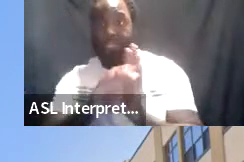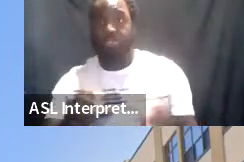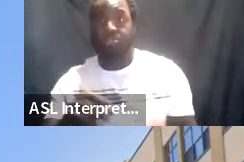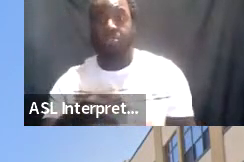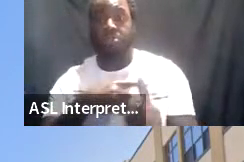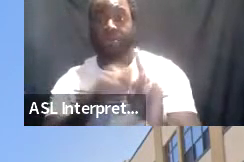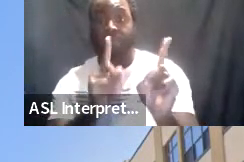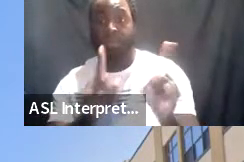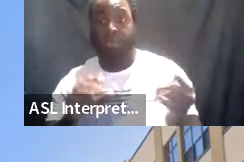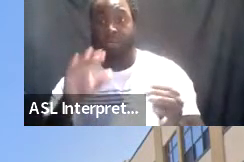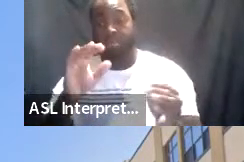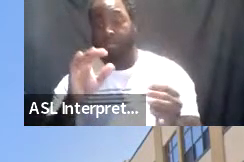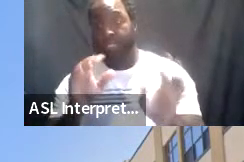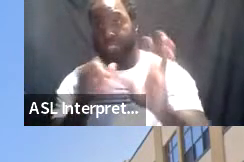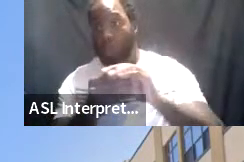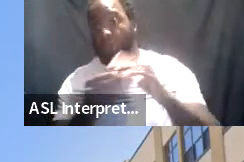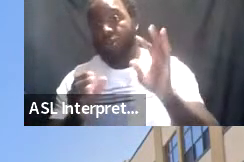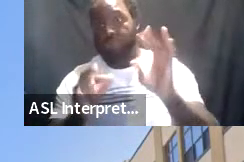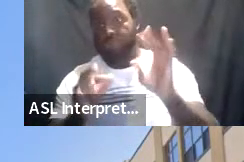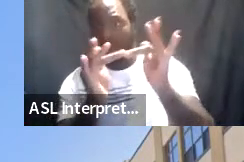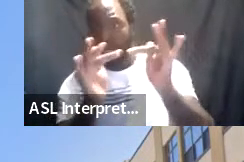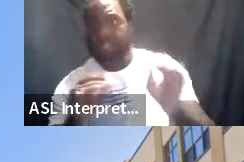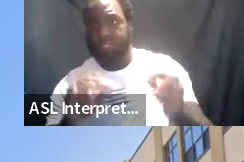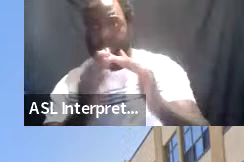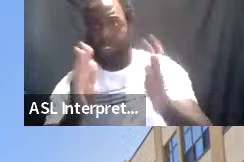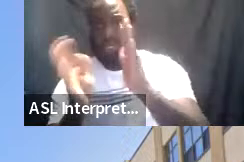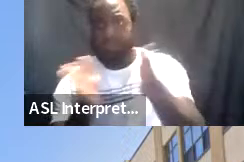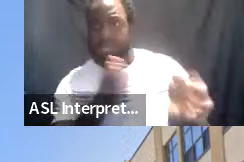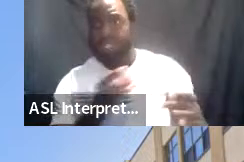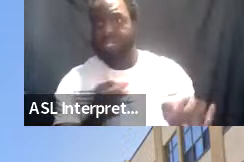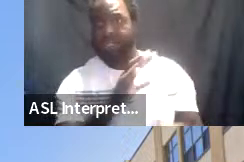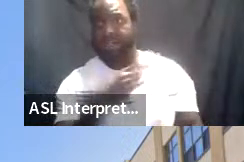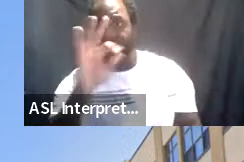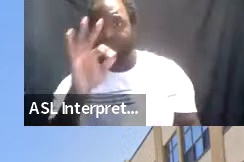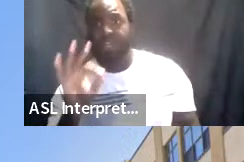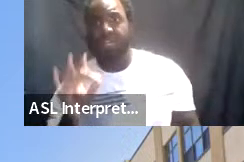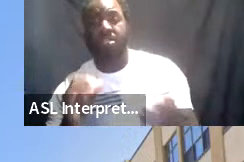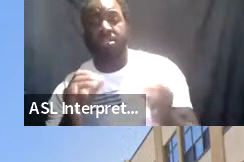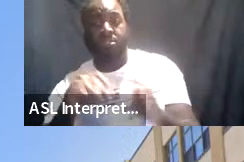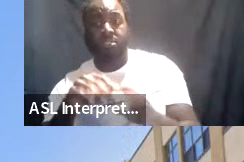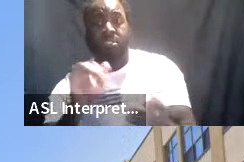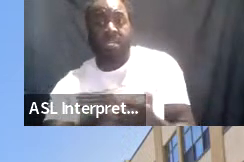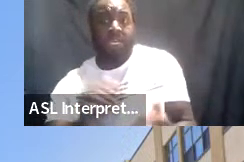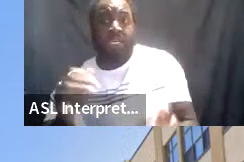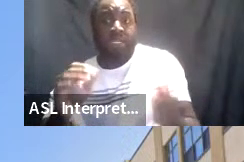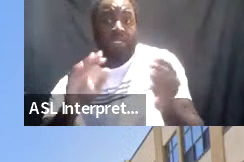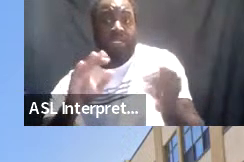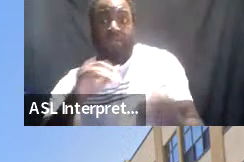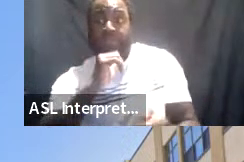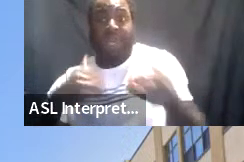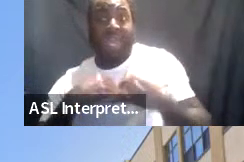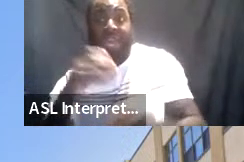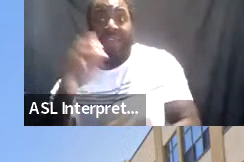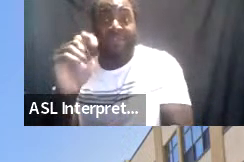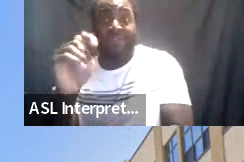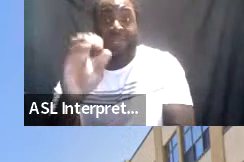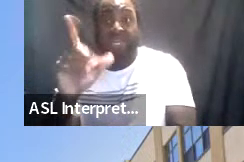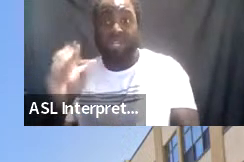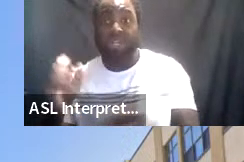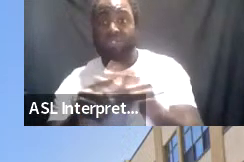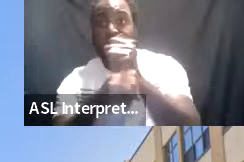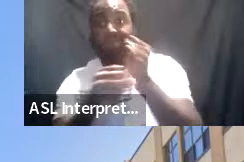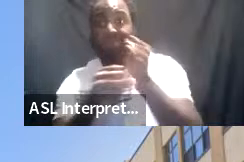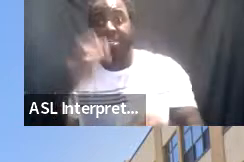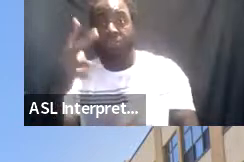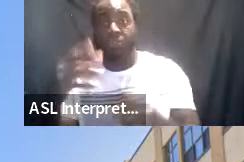when the owner reached out to city planning, he discovered that our zoning does not have any tools that will allow for him to create the 3-story